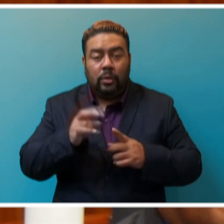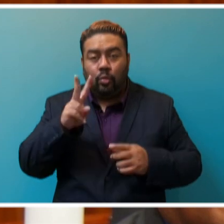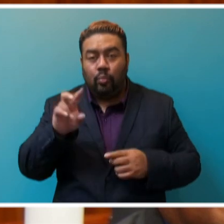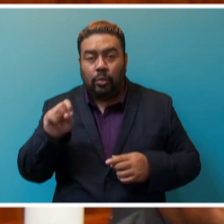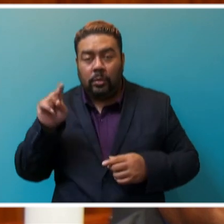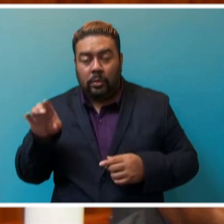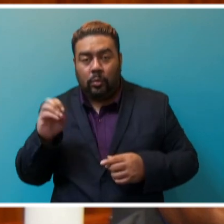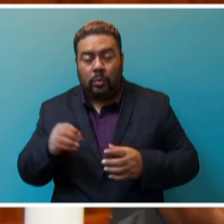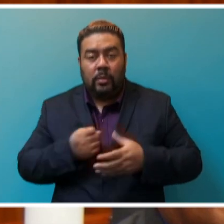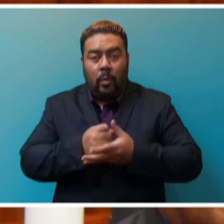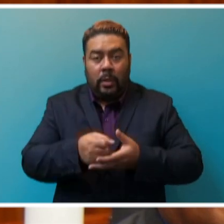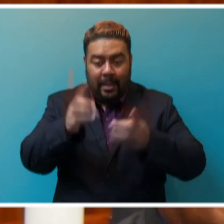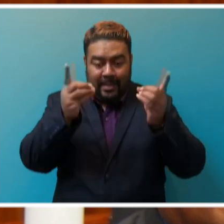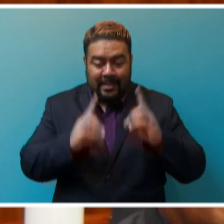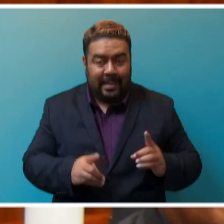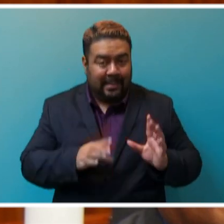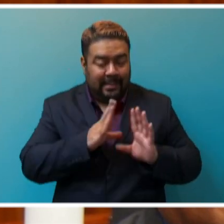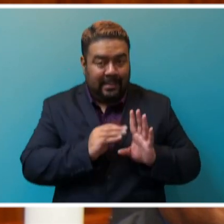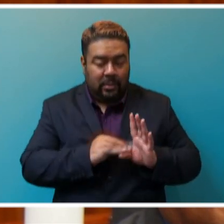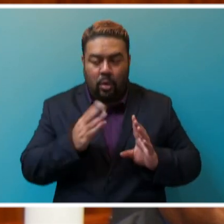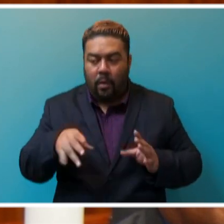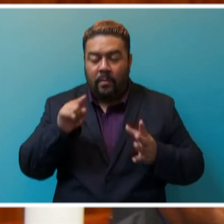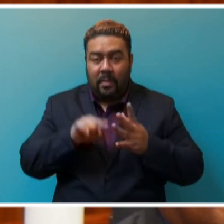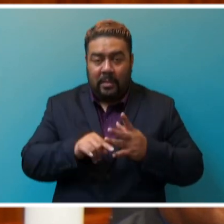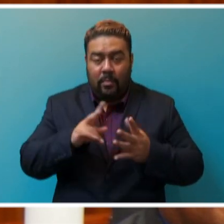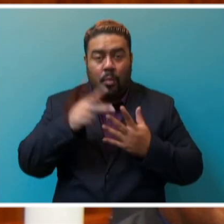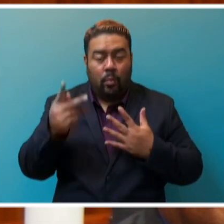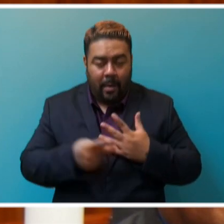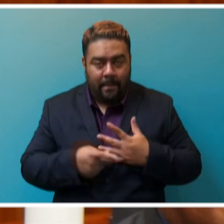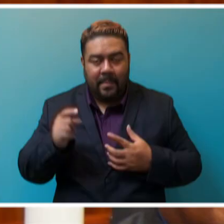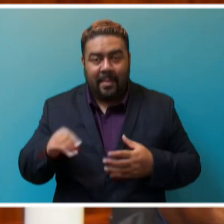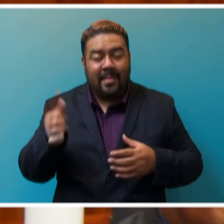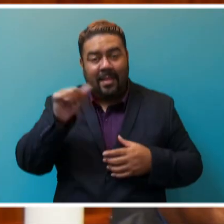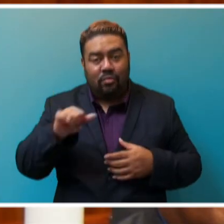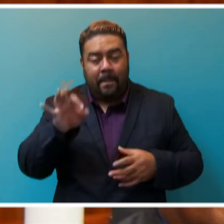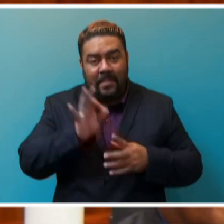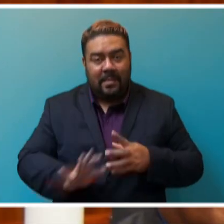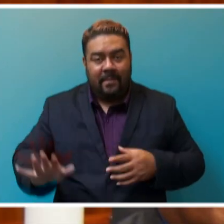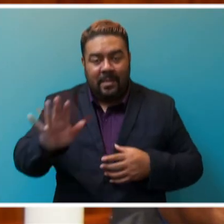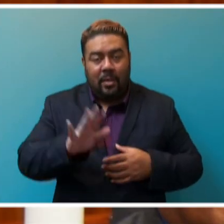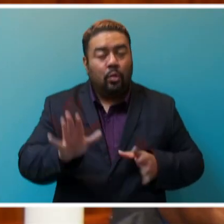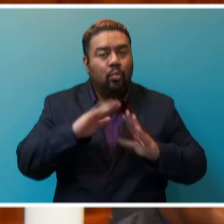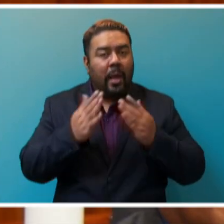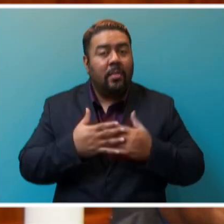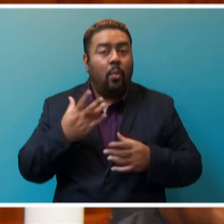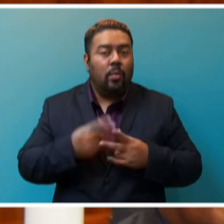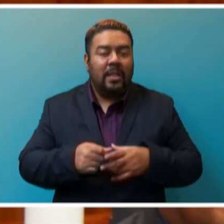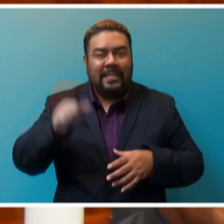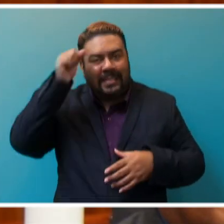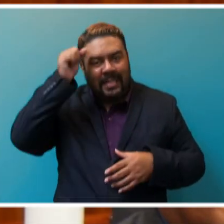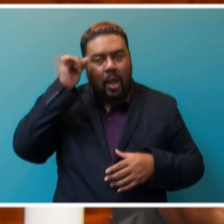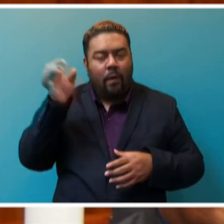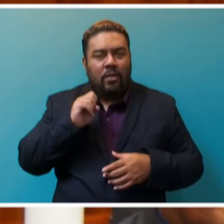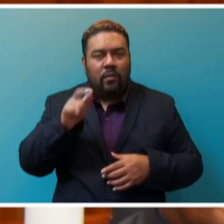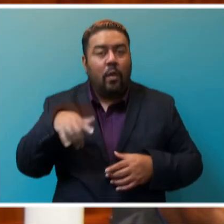supporting the design and oversight of this initiative in the Asia-Pacific region, together with senior officials from